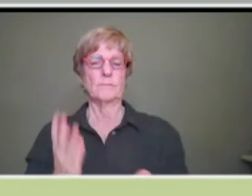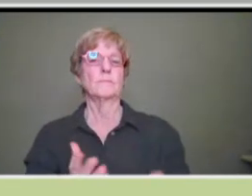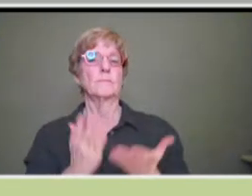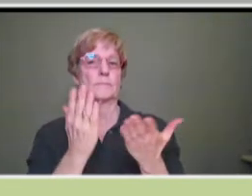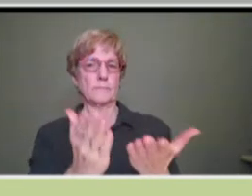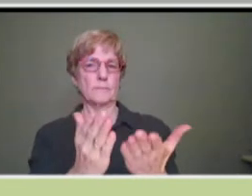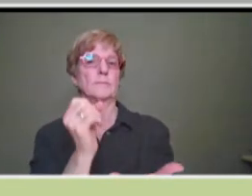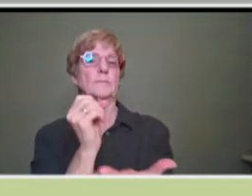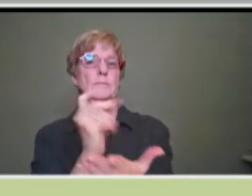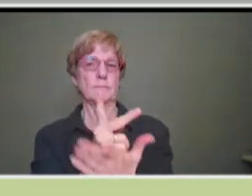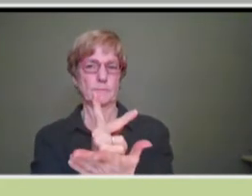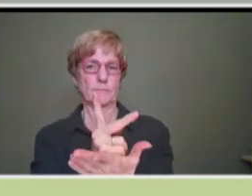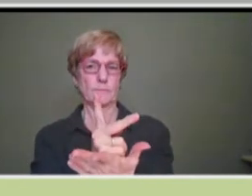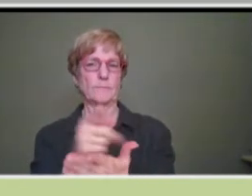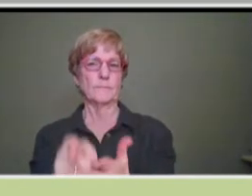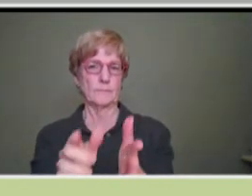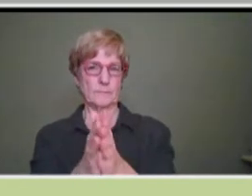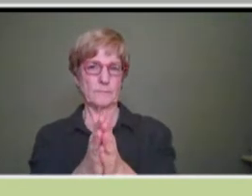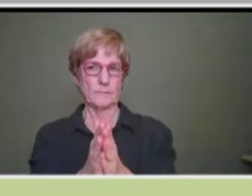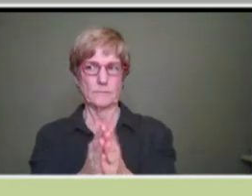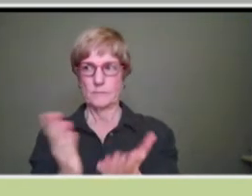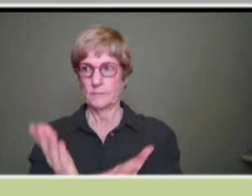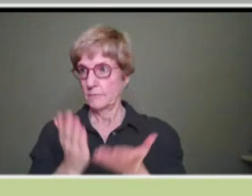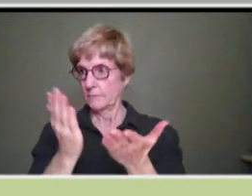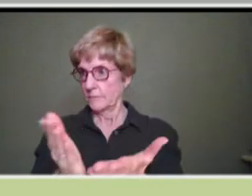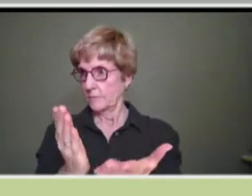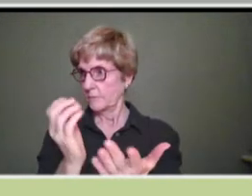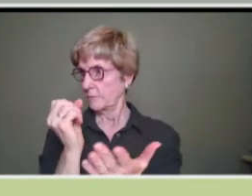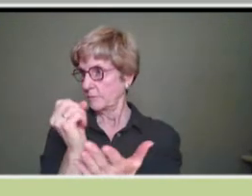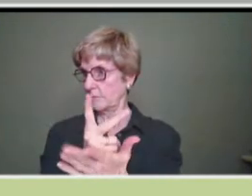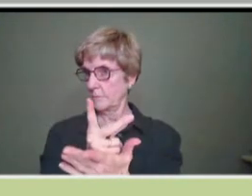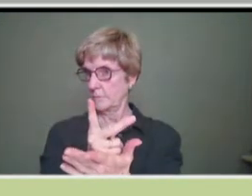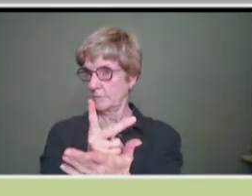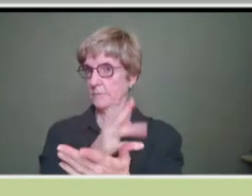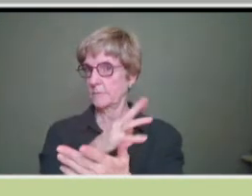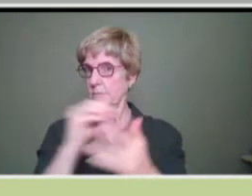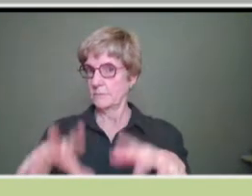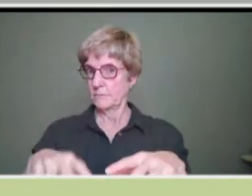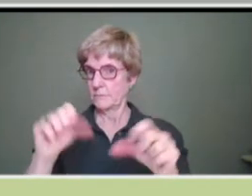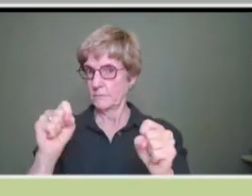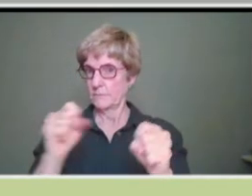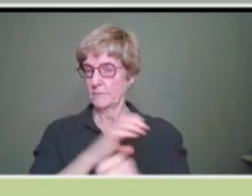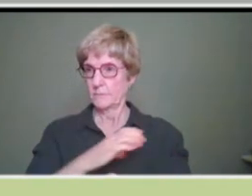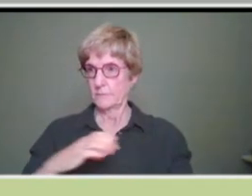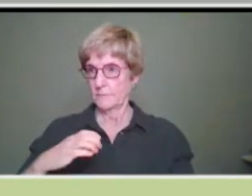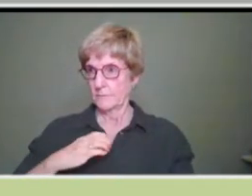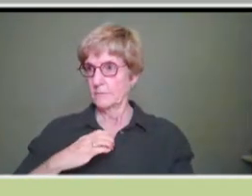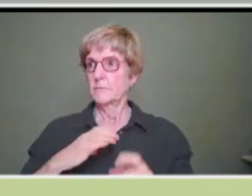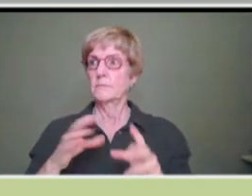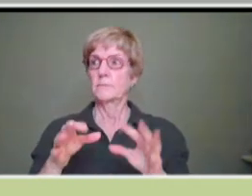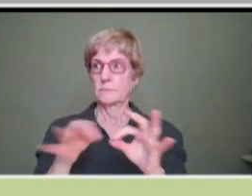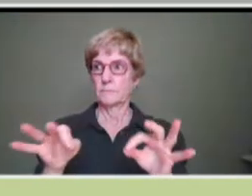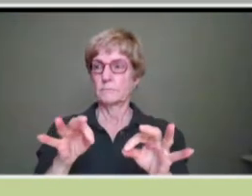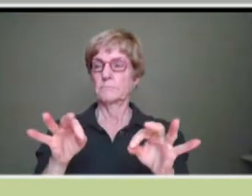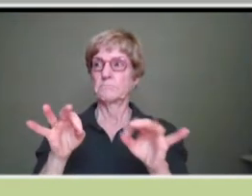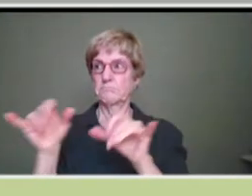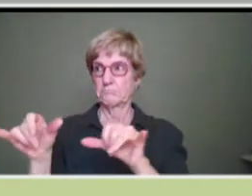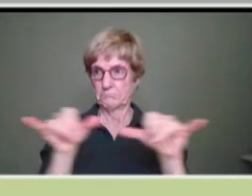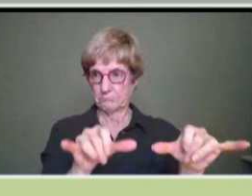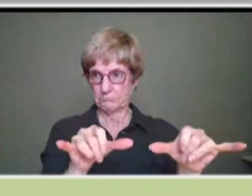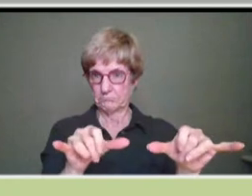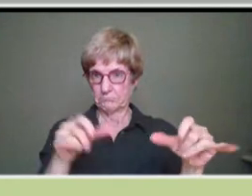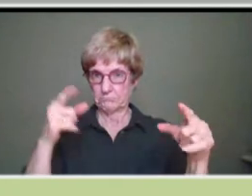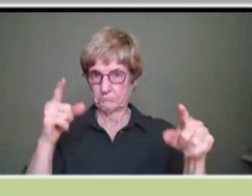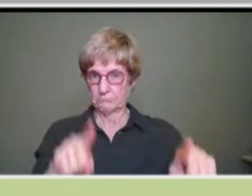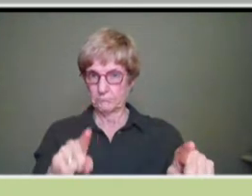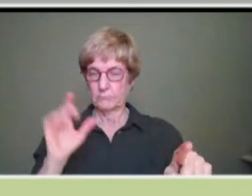of this petition is there a motion to approve the petition and adopt the zoning committee's statement of consistency as it appears in